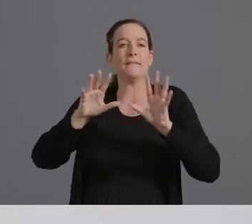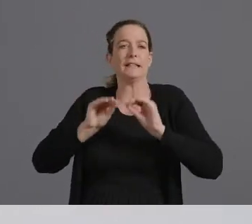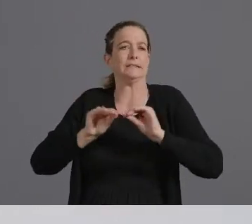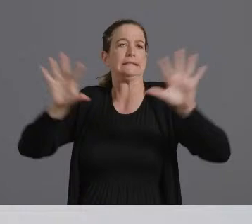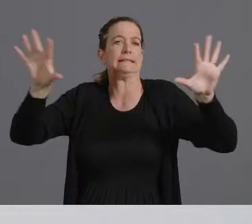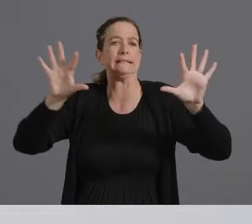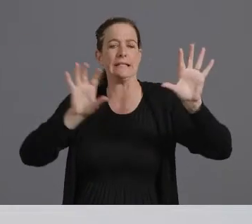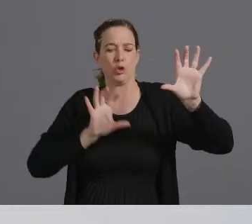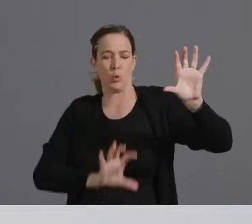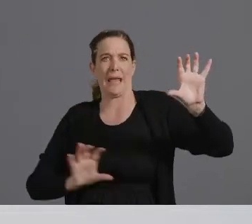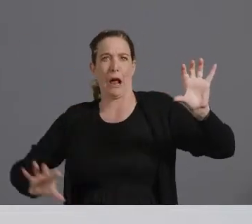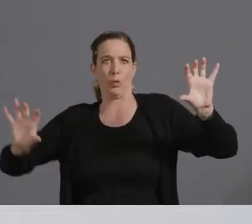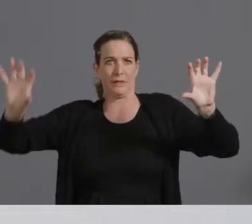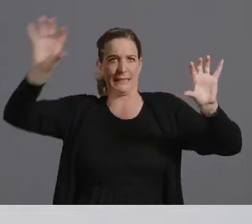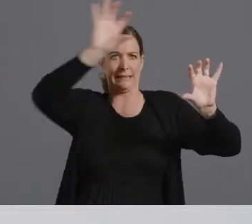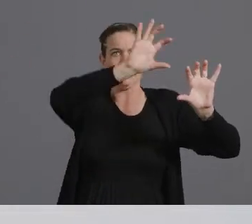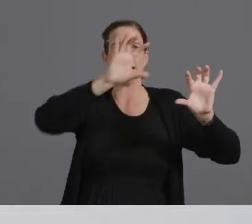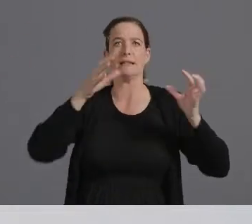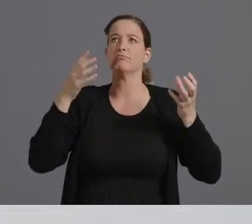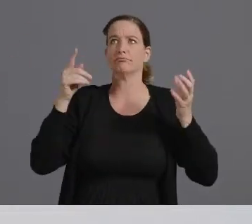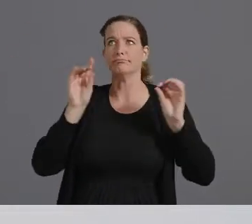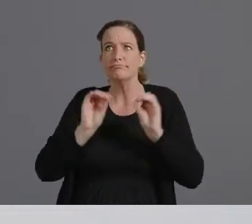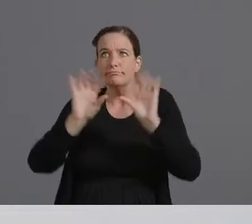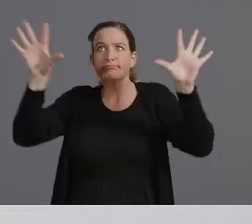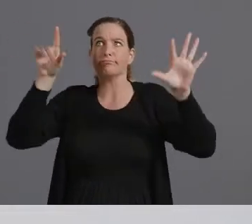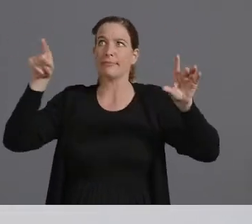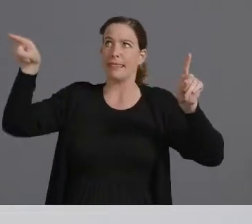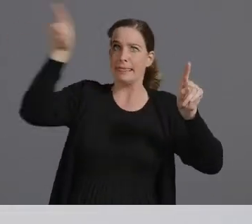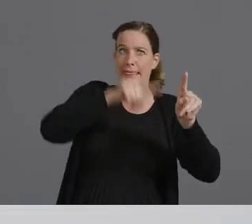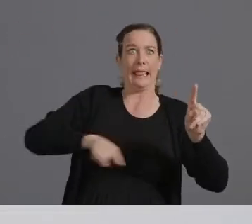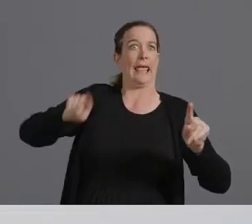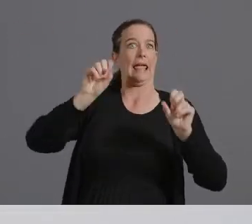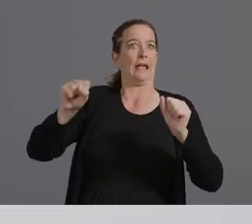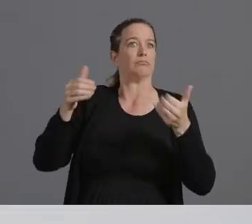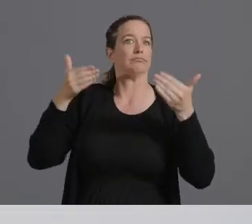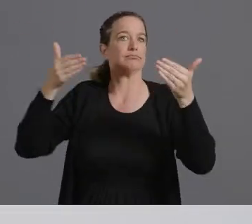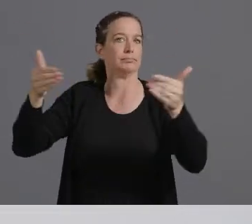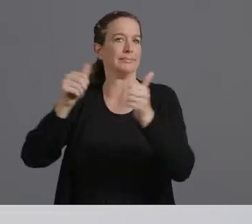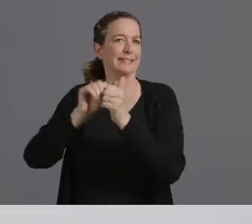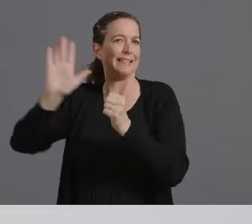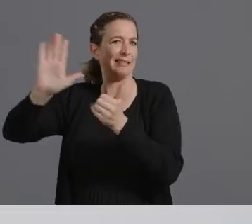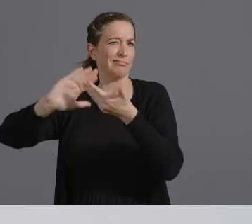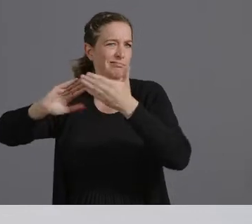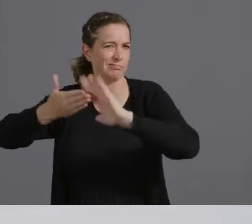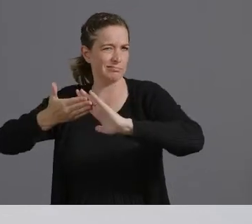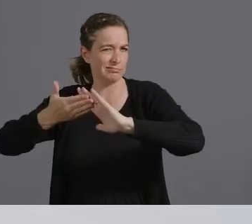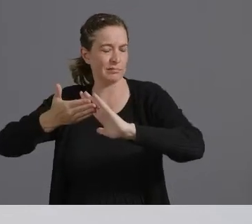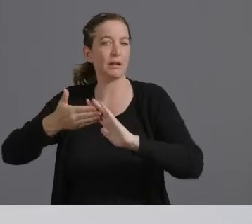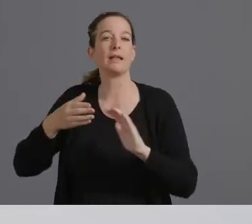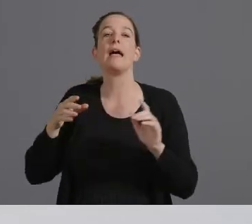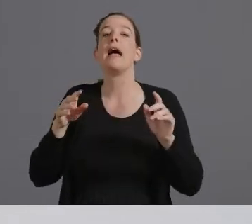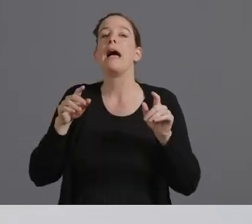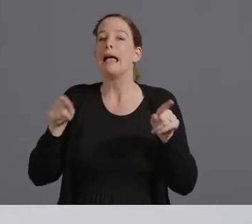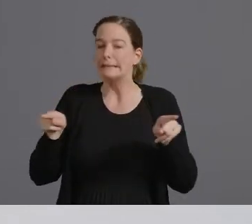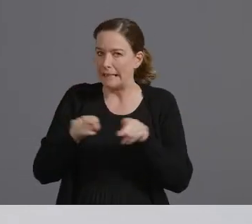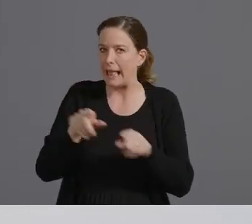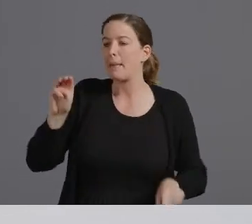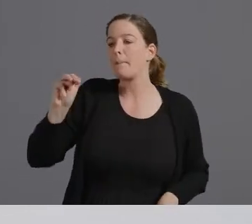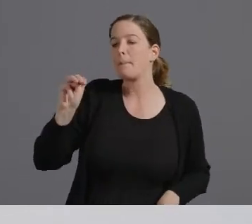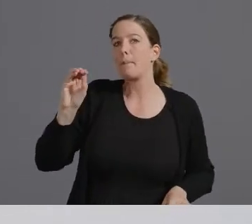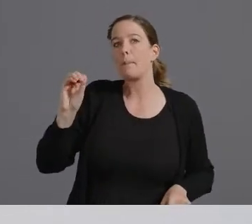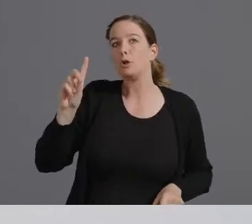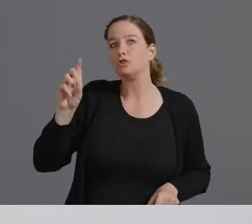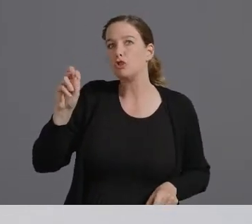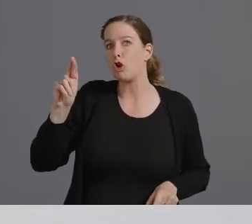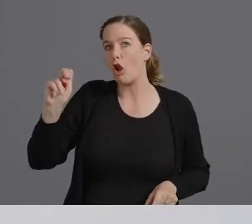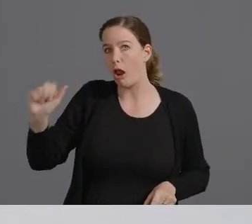use that in their communities, and that's kind of our plan moving forward. And almost all of the Moderna goes to the counties as well. And so we